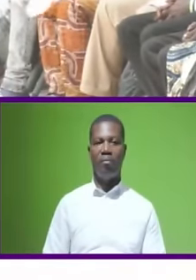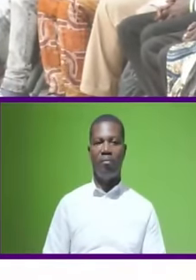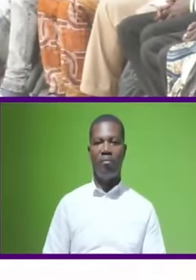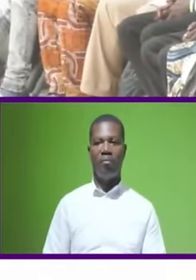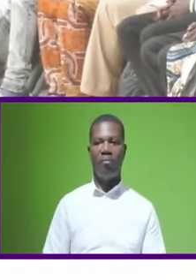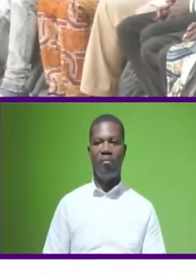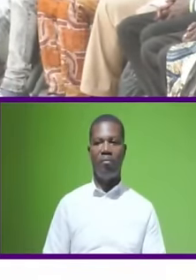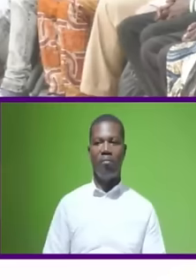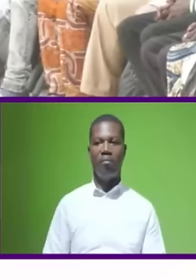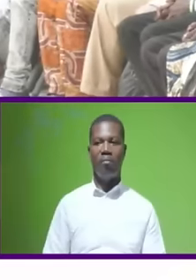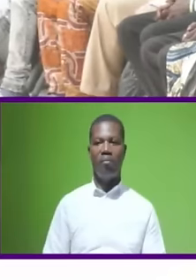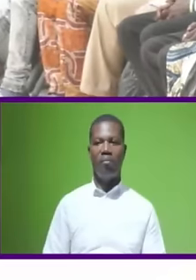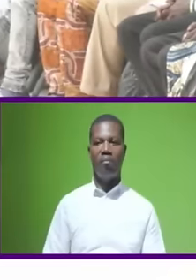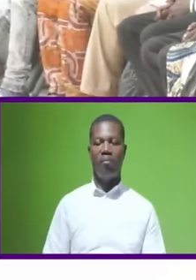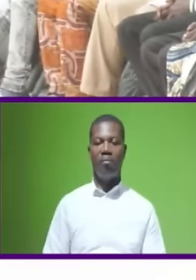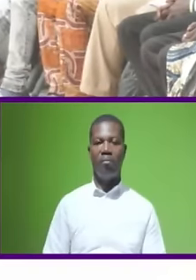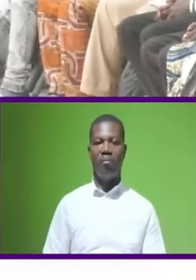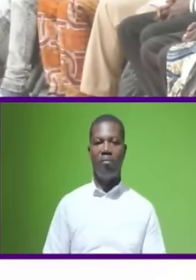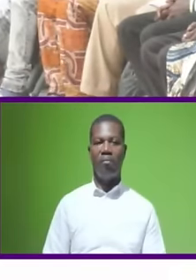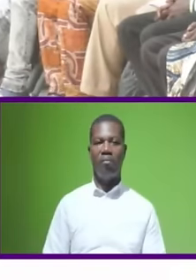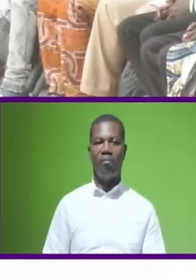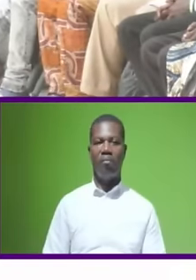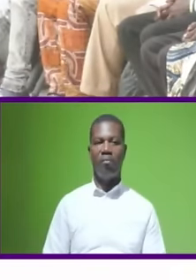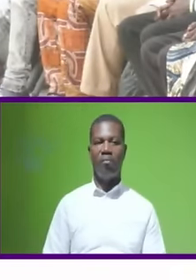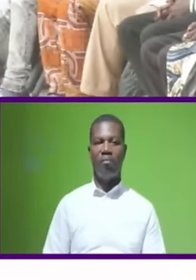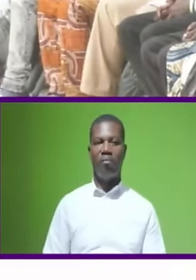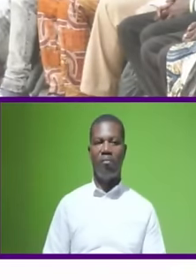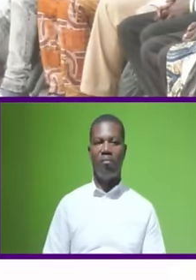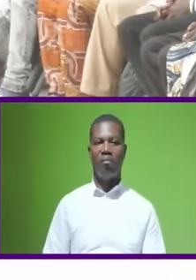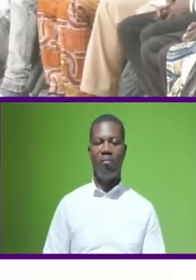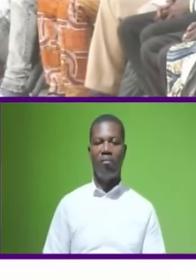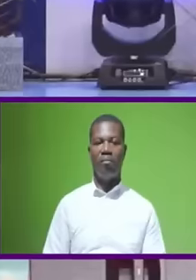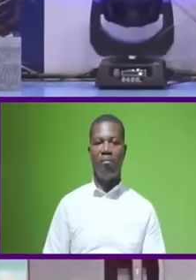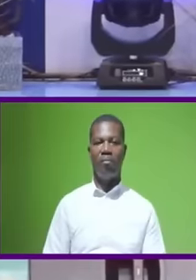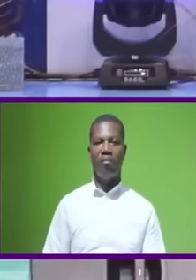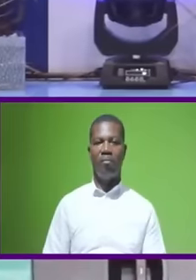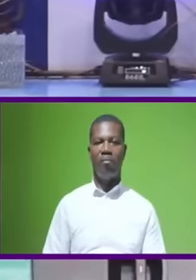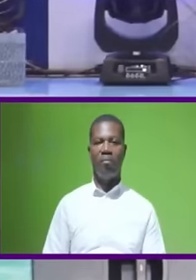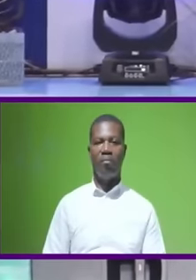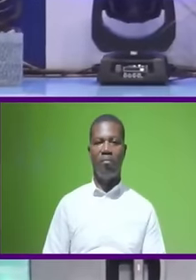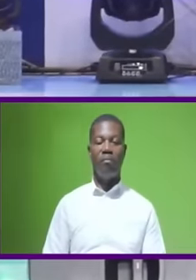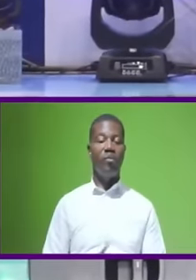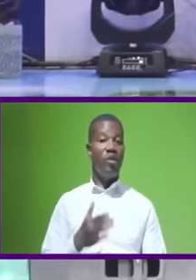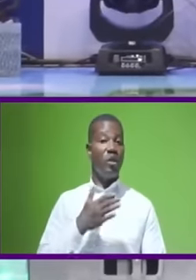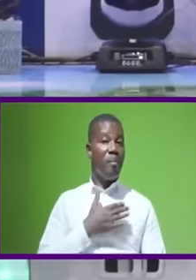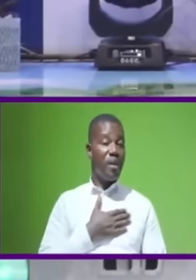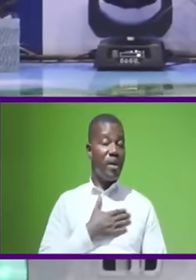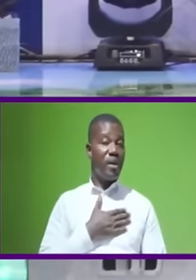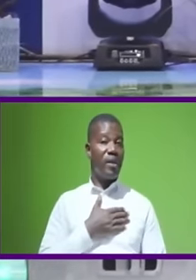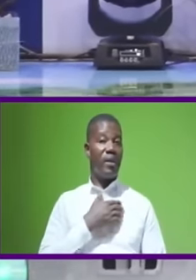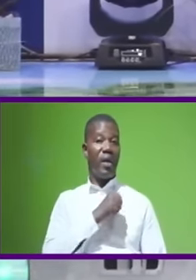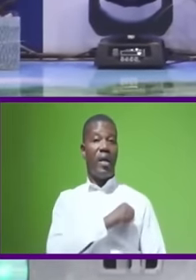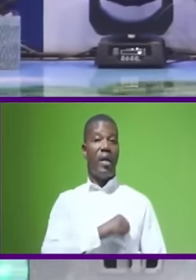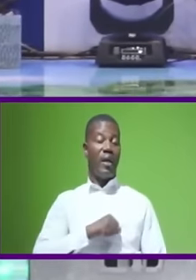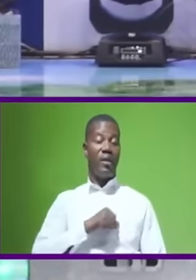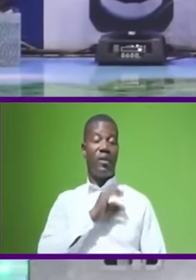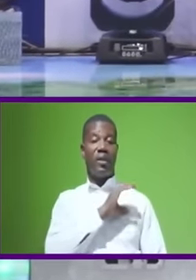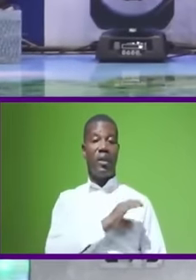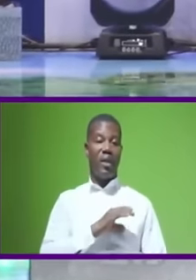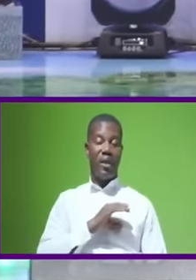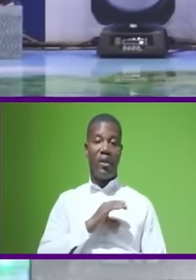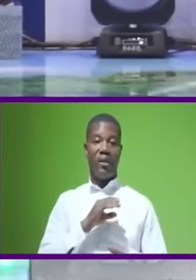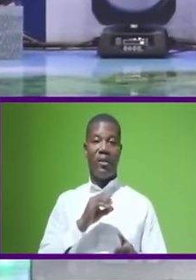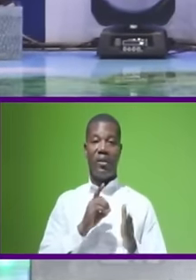so that to have a positive impact in you. And to me, Shuya may demonstrate each other one your